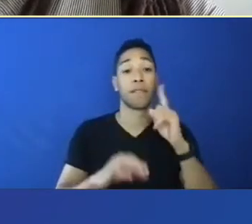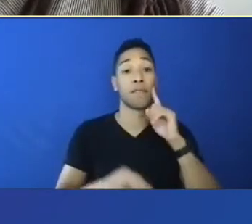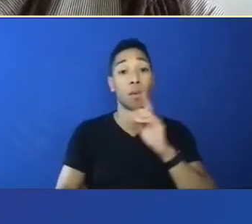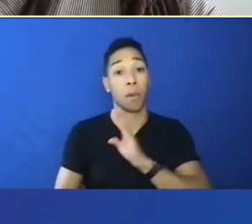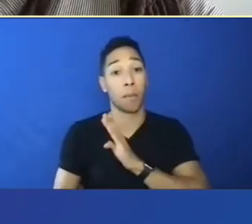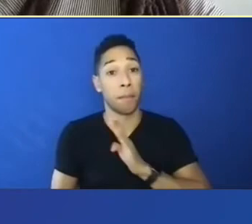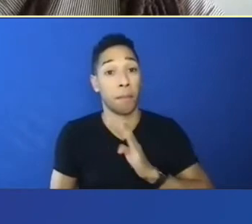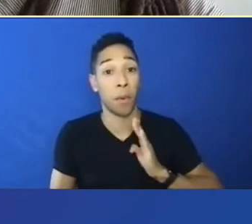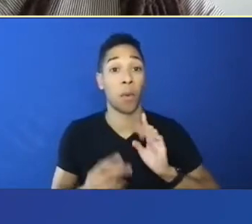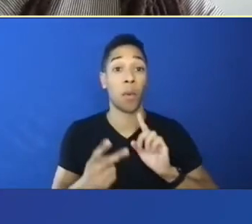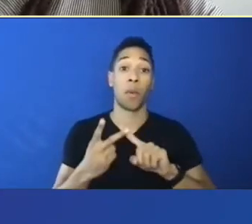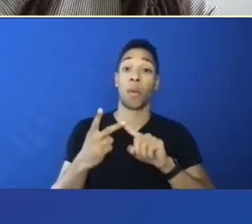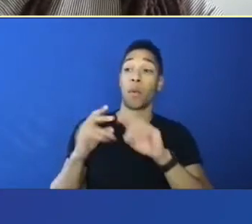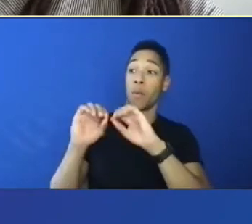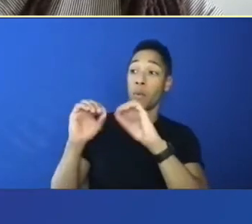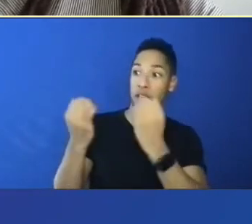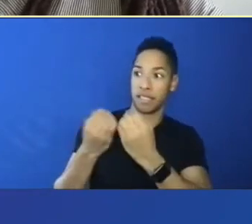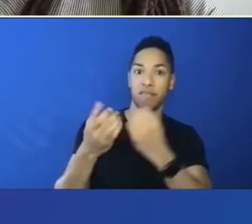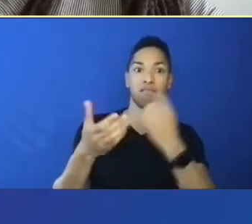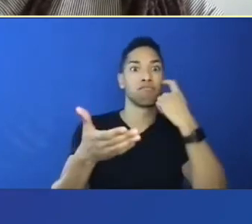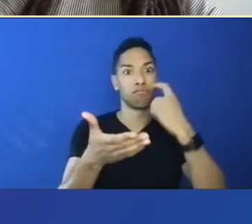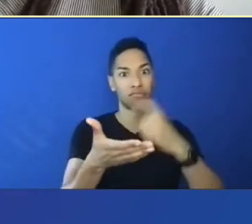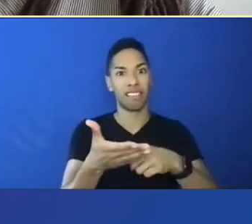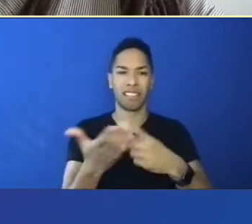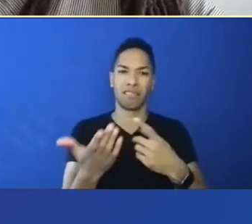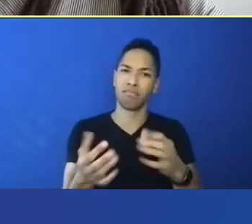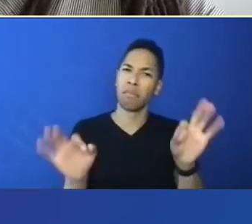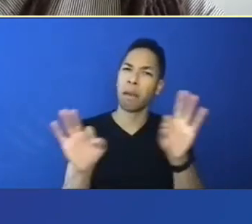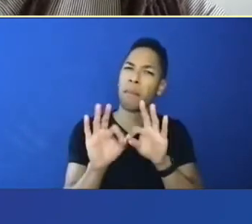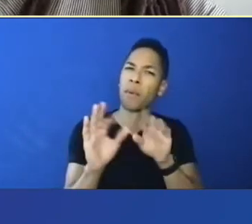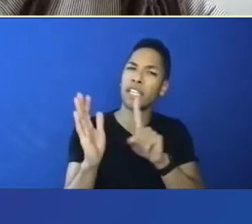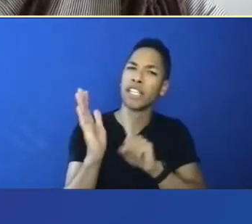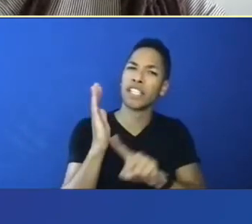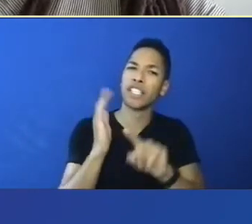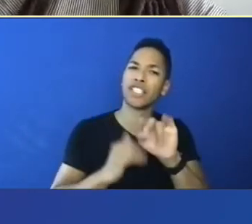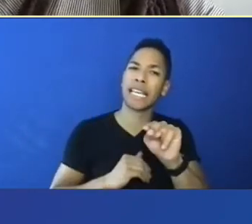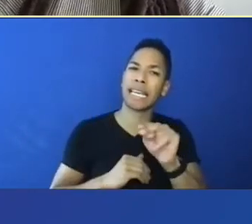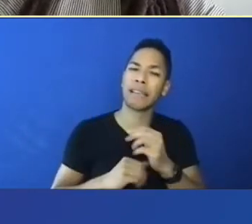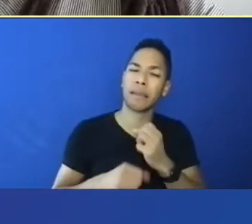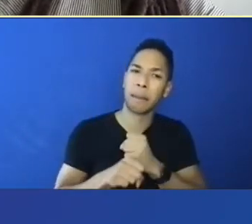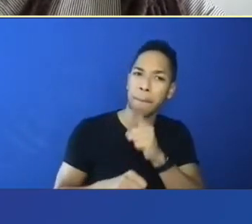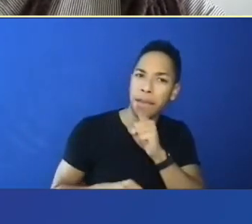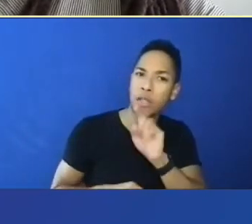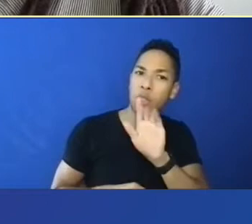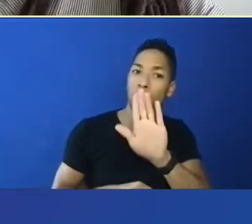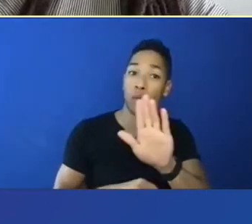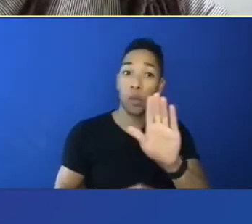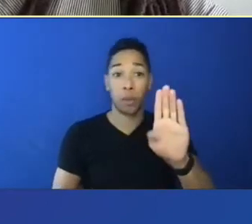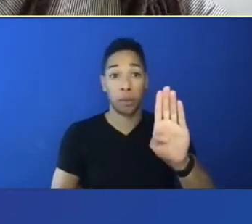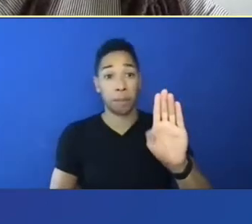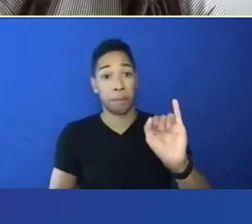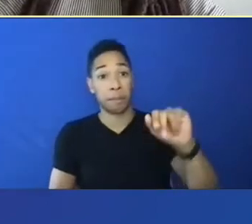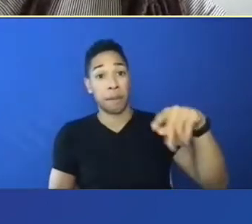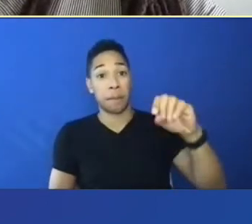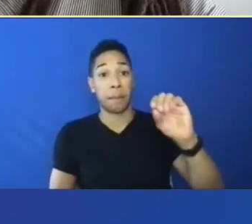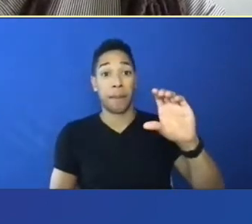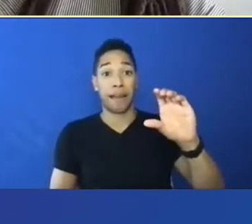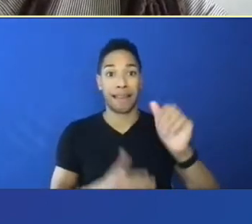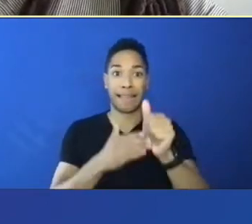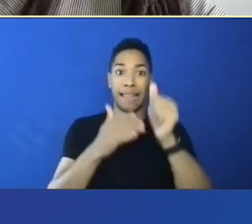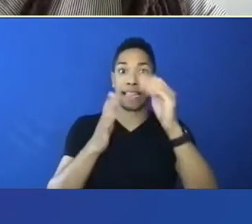for organizations to recognize this, to check in and make sure that, you know, your BIPOC leader isn't drowning with